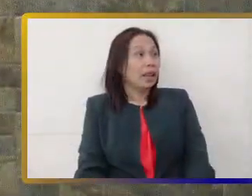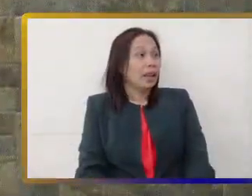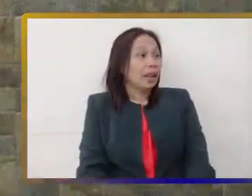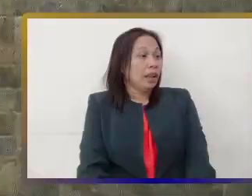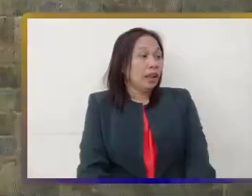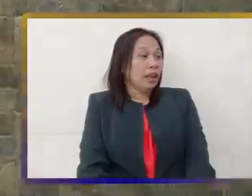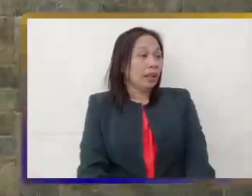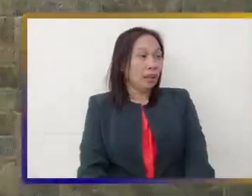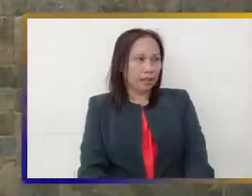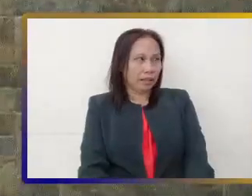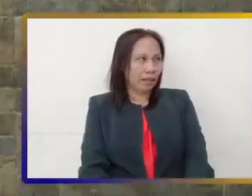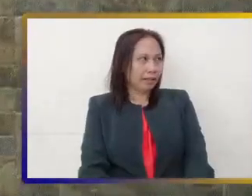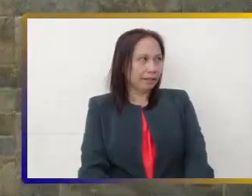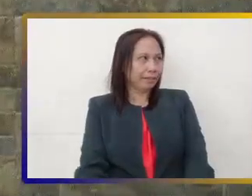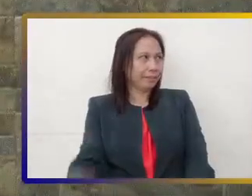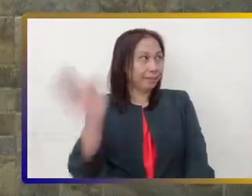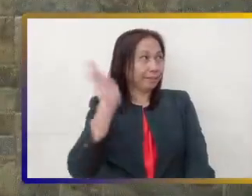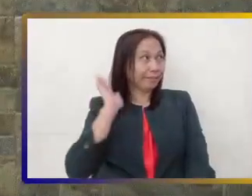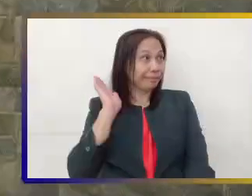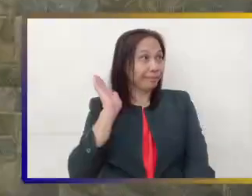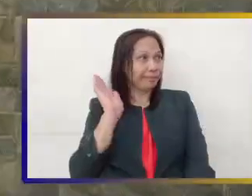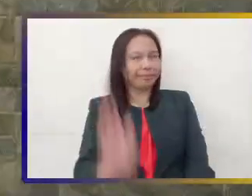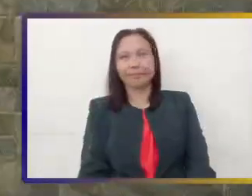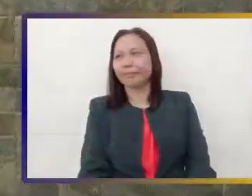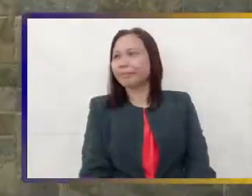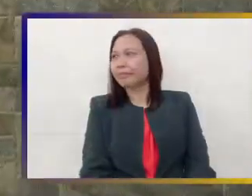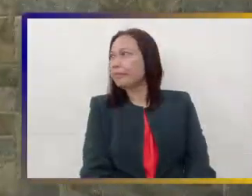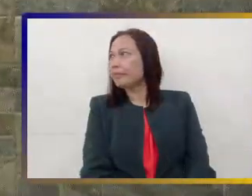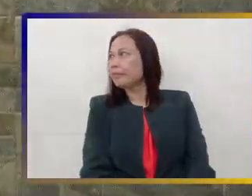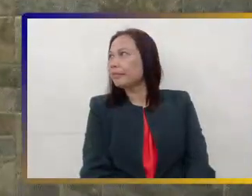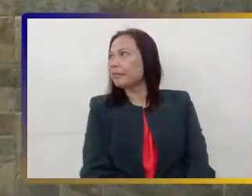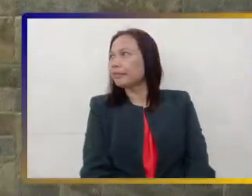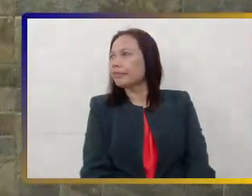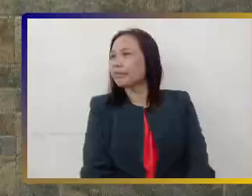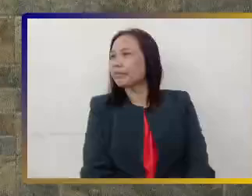is a very important teaching And